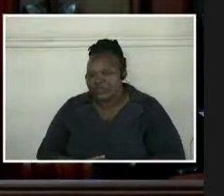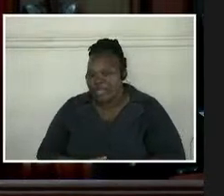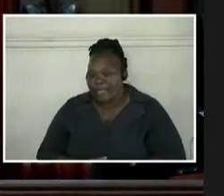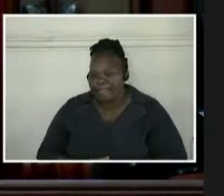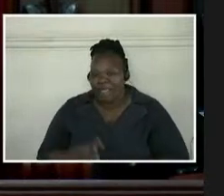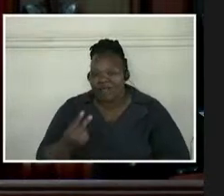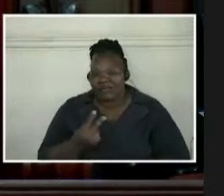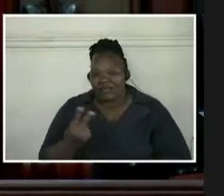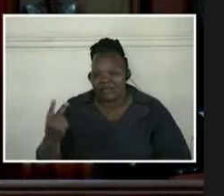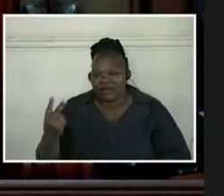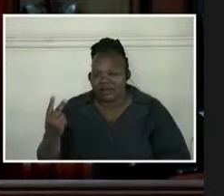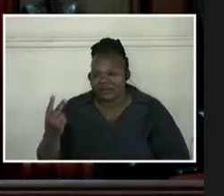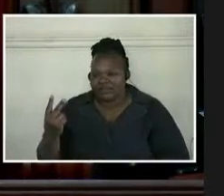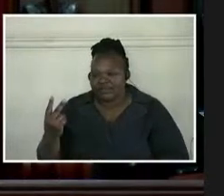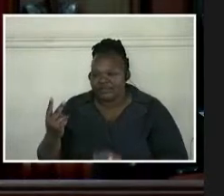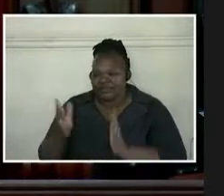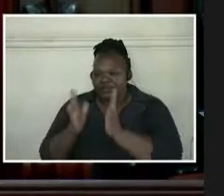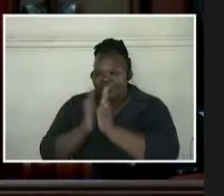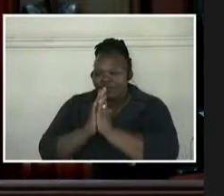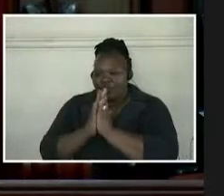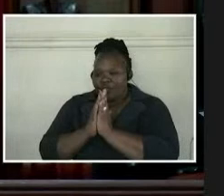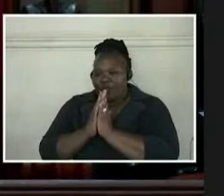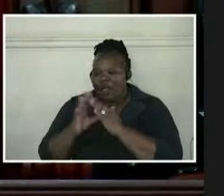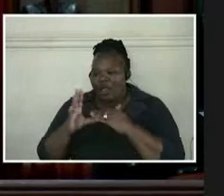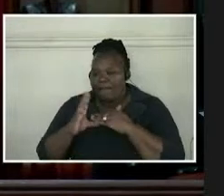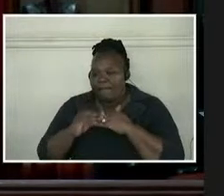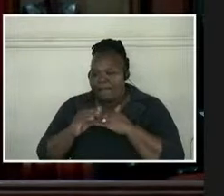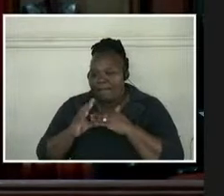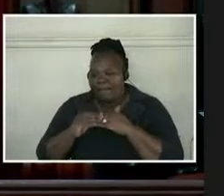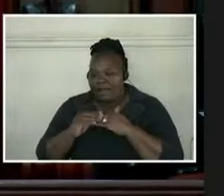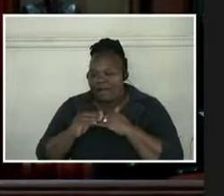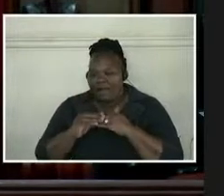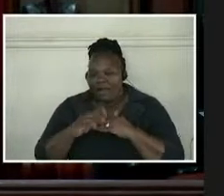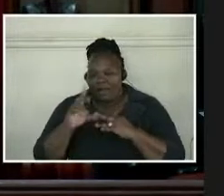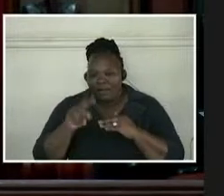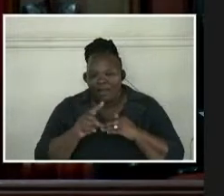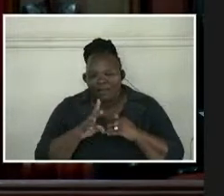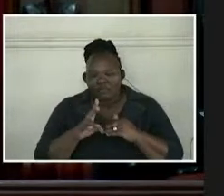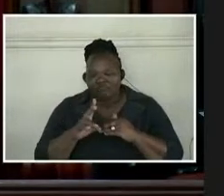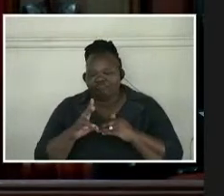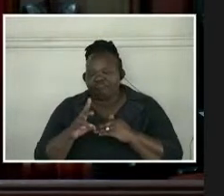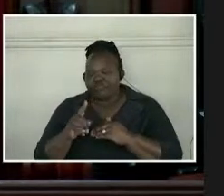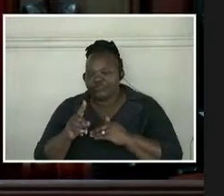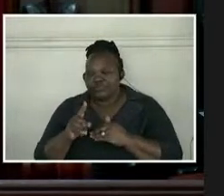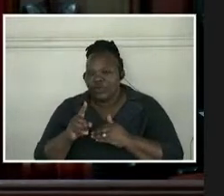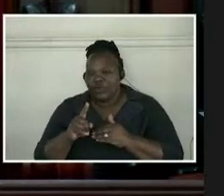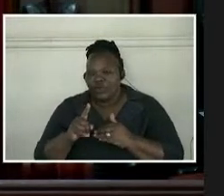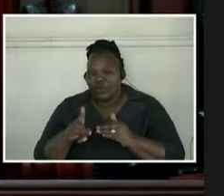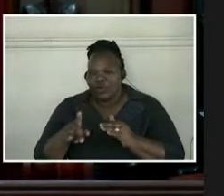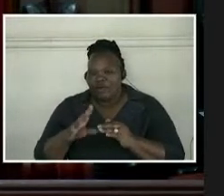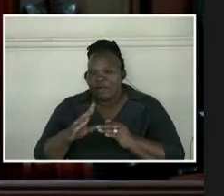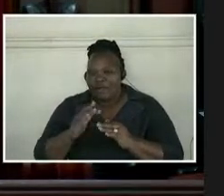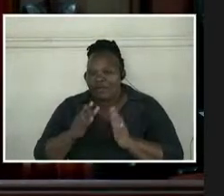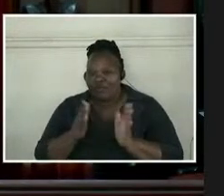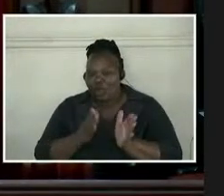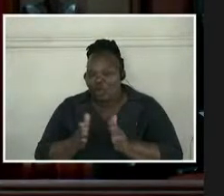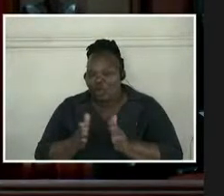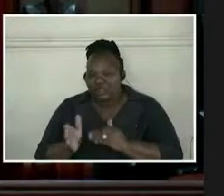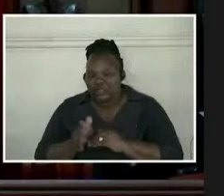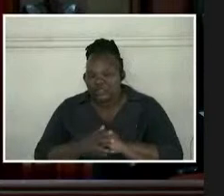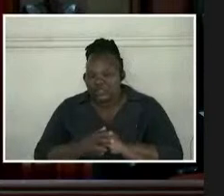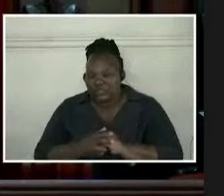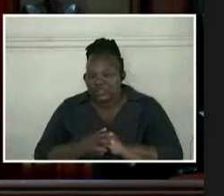secondly we request that a member who is scheduled to participate in a debate should arrange for a fellow